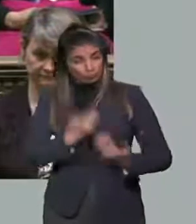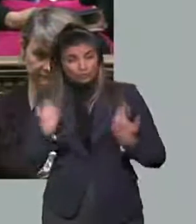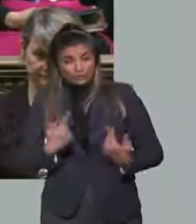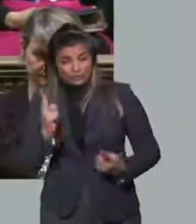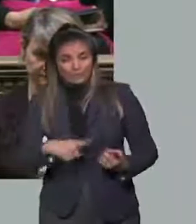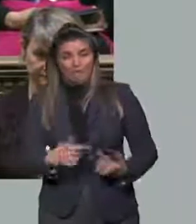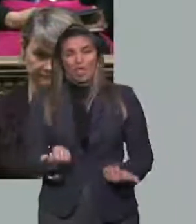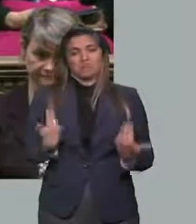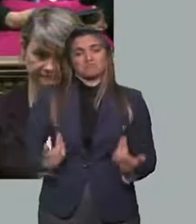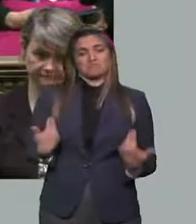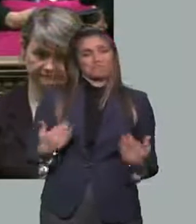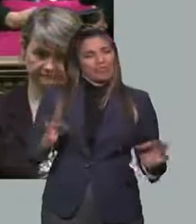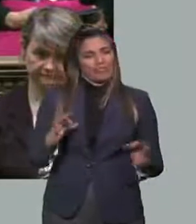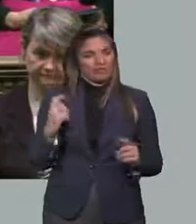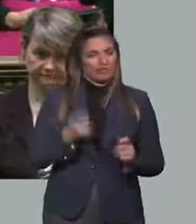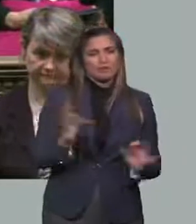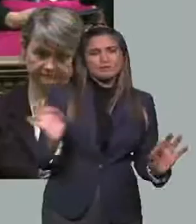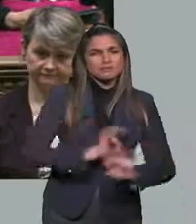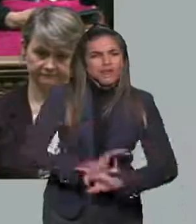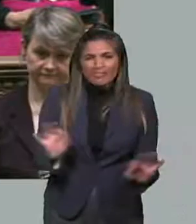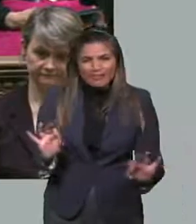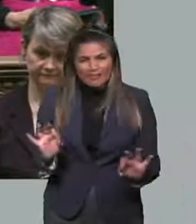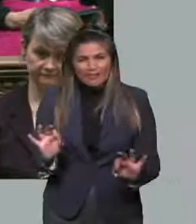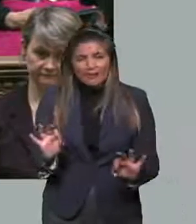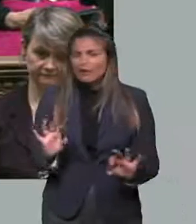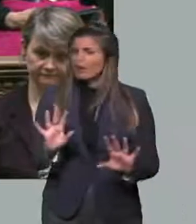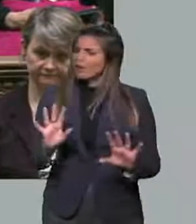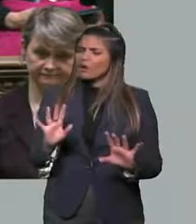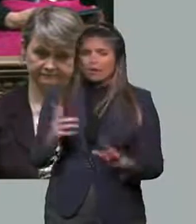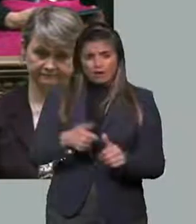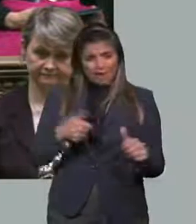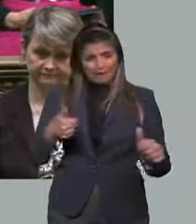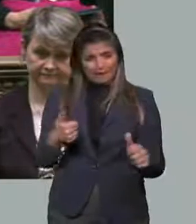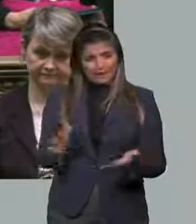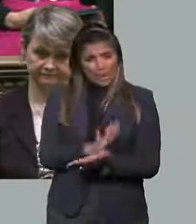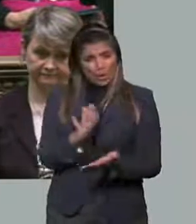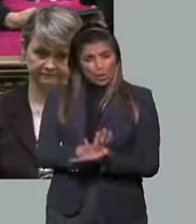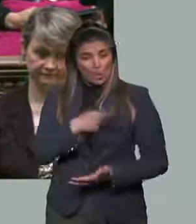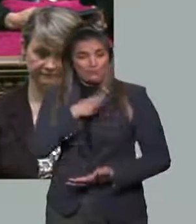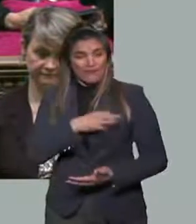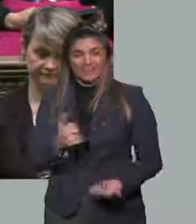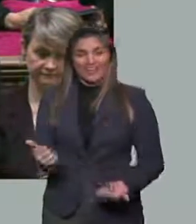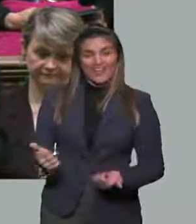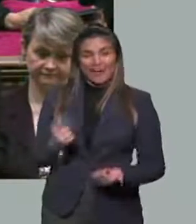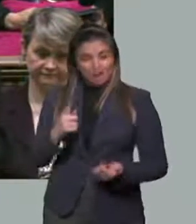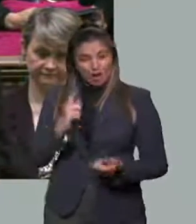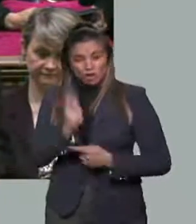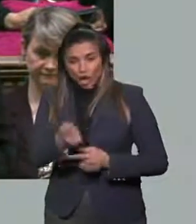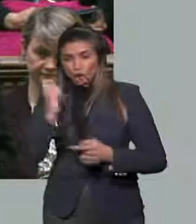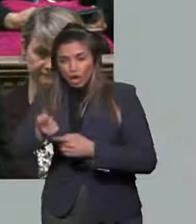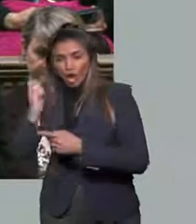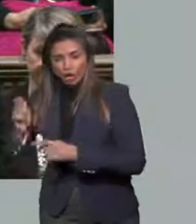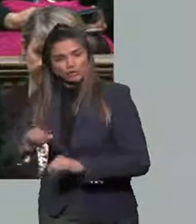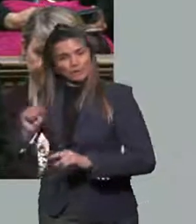by over 50% while the companies enjoy profits they didn't even expect. And they cavort with